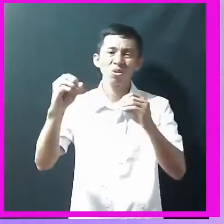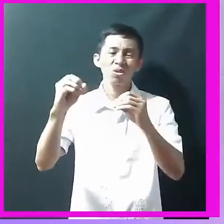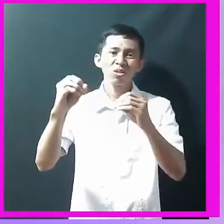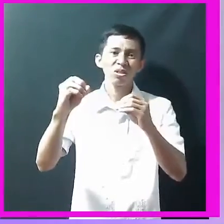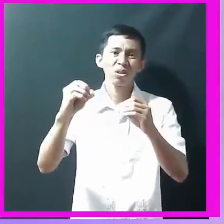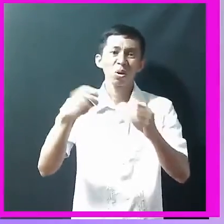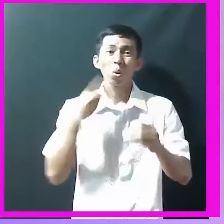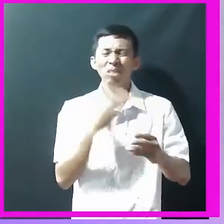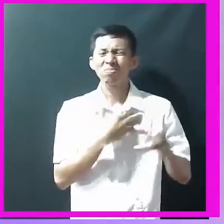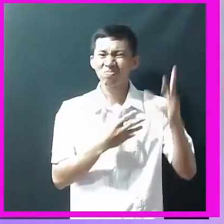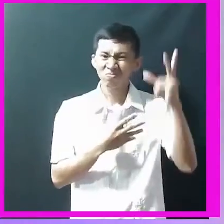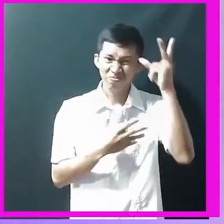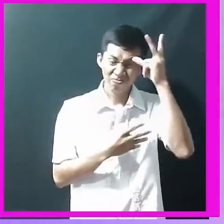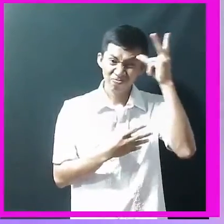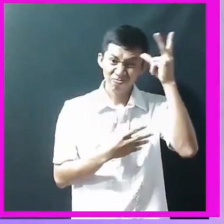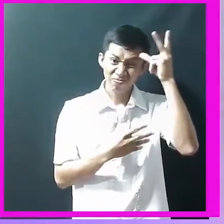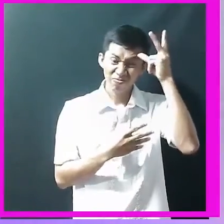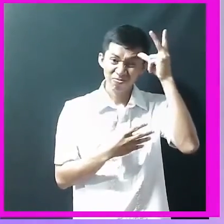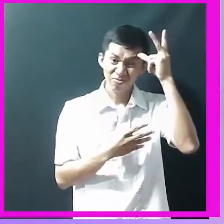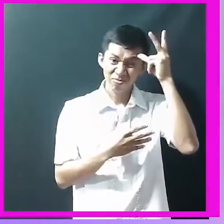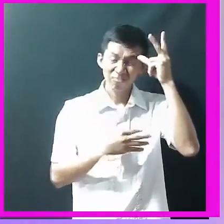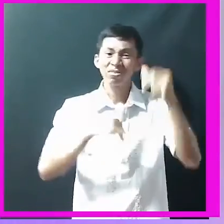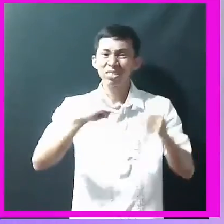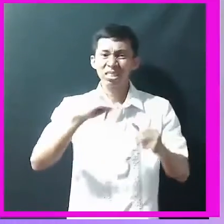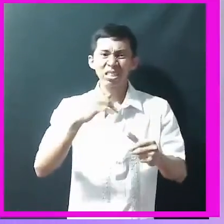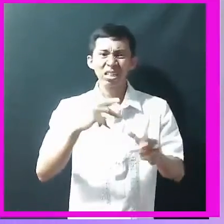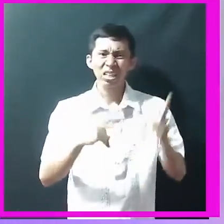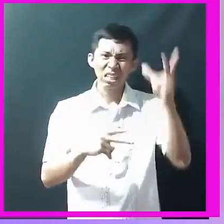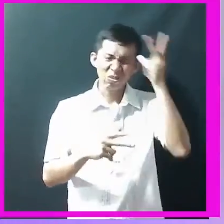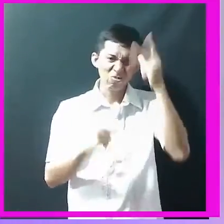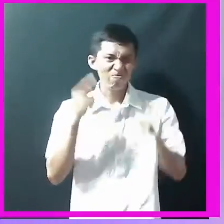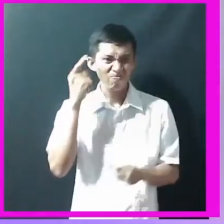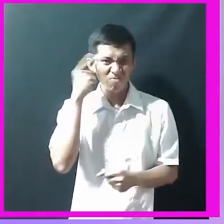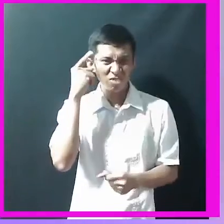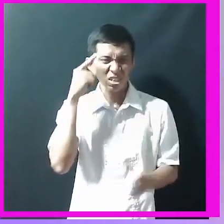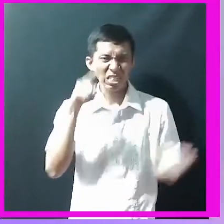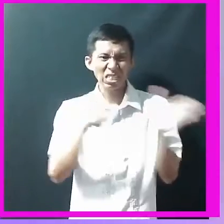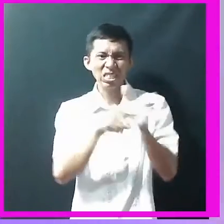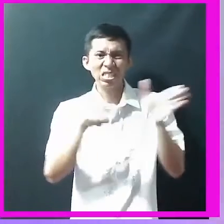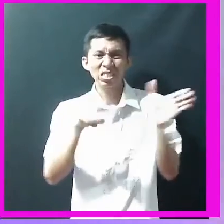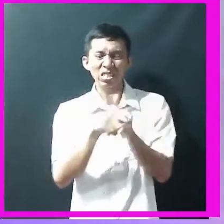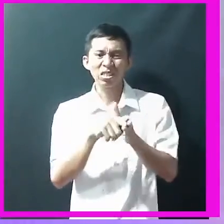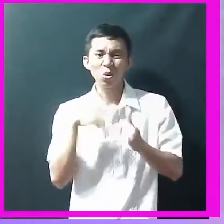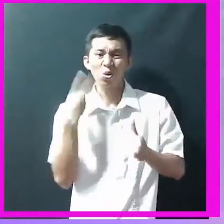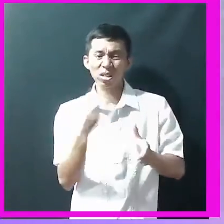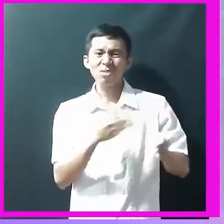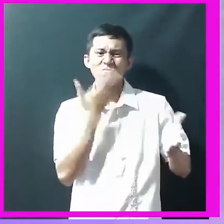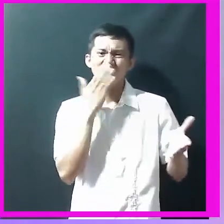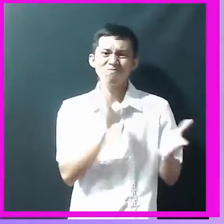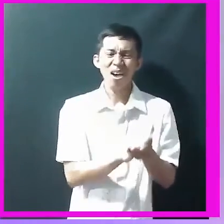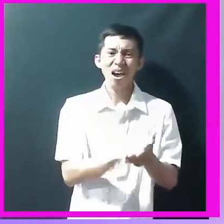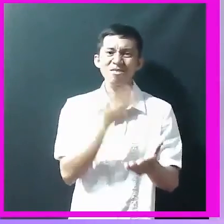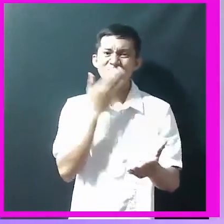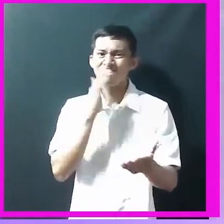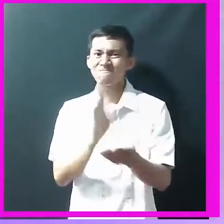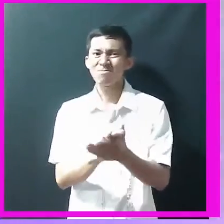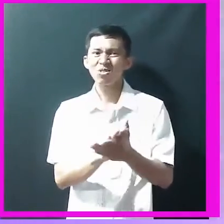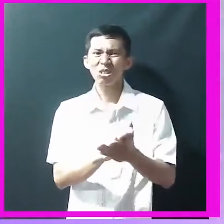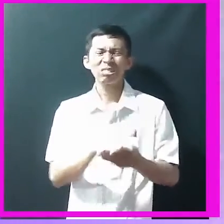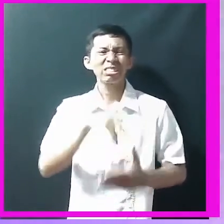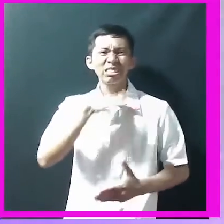We are evil. We are an evil thinker. We are wicked. We are